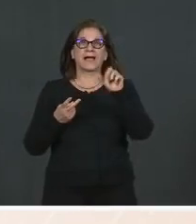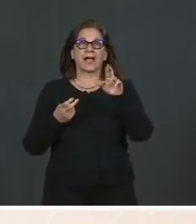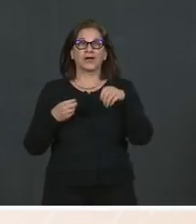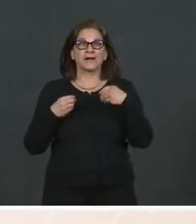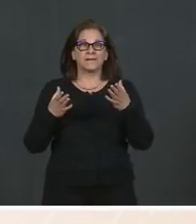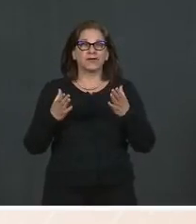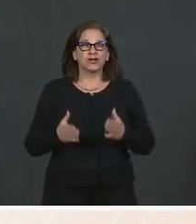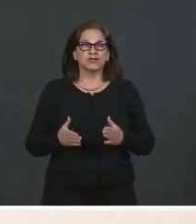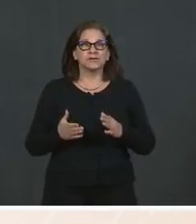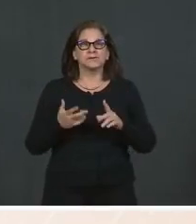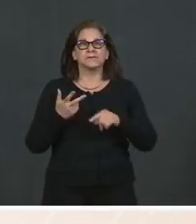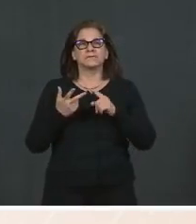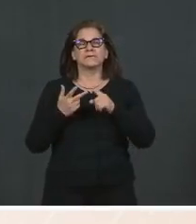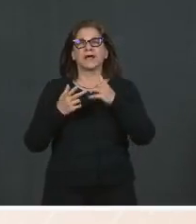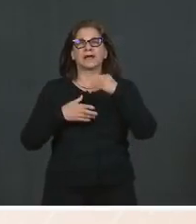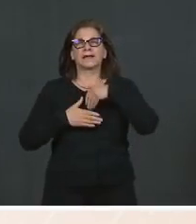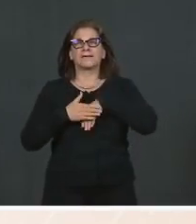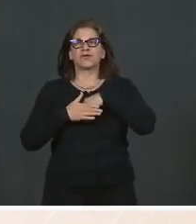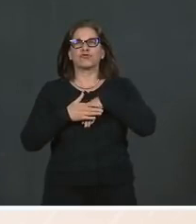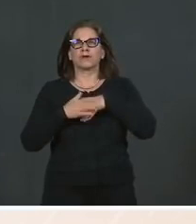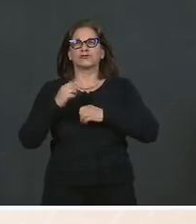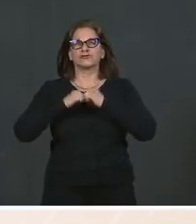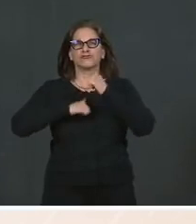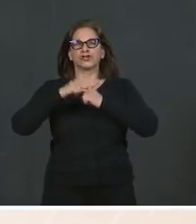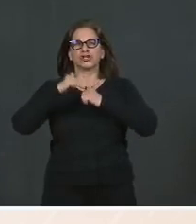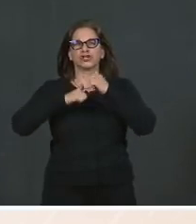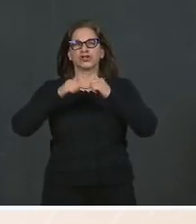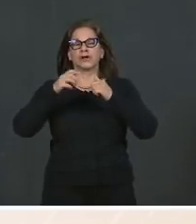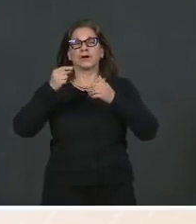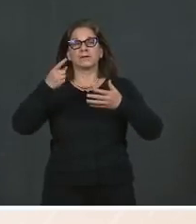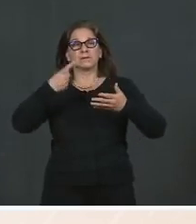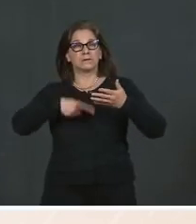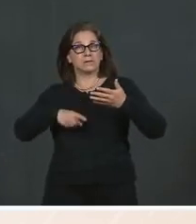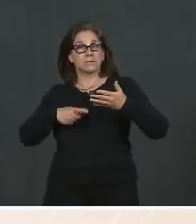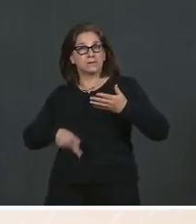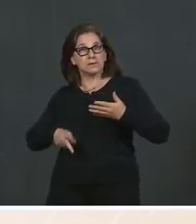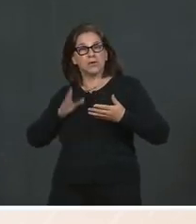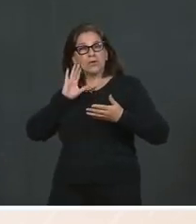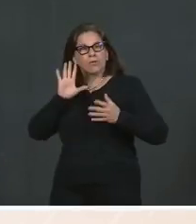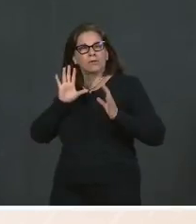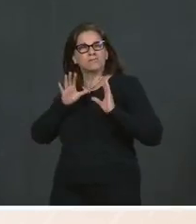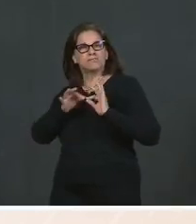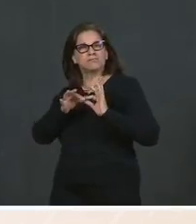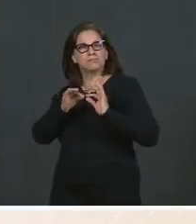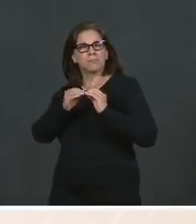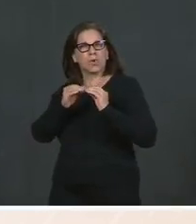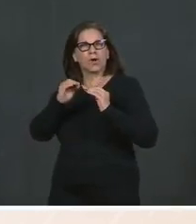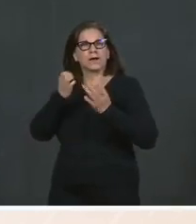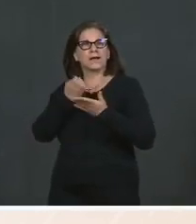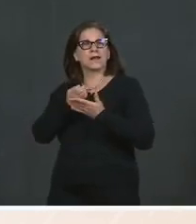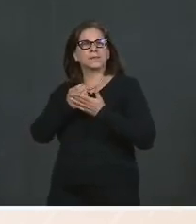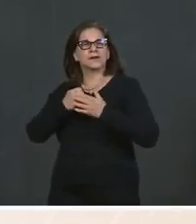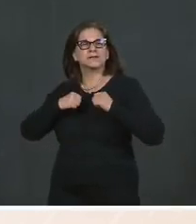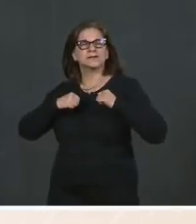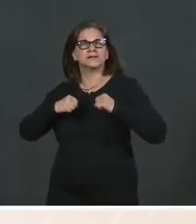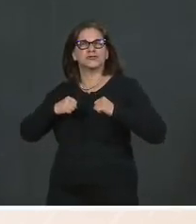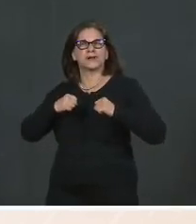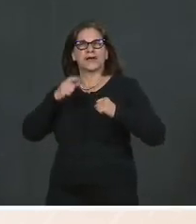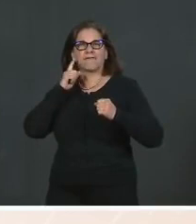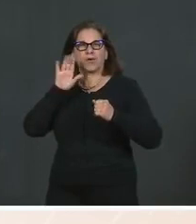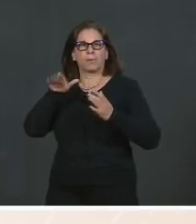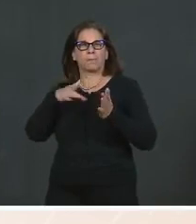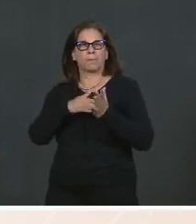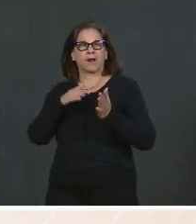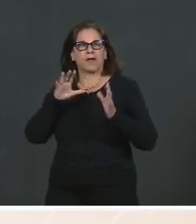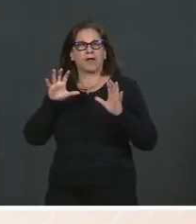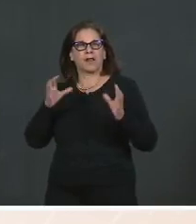his vision for a second package that focuses squarely on creating economic security for the middle class through investments in childcare,